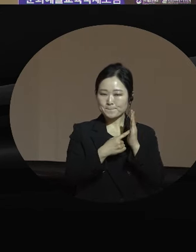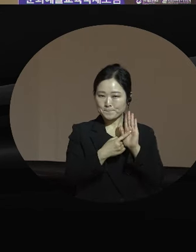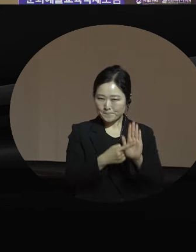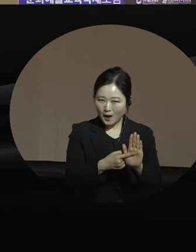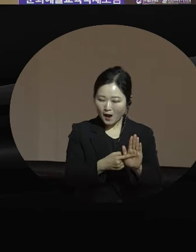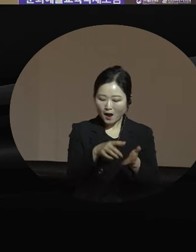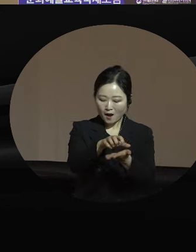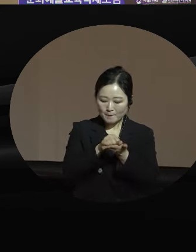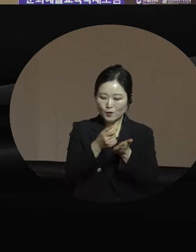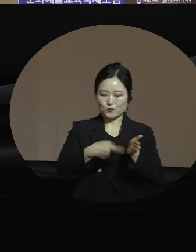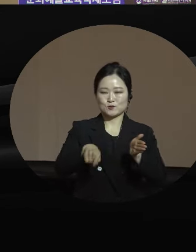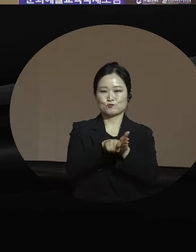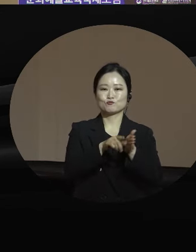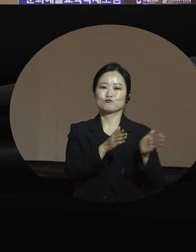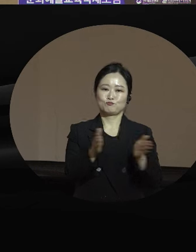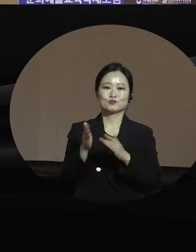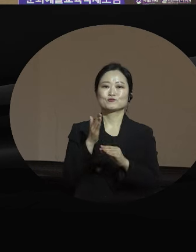countries.